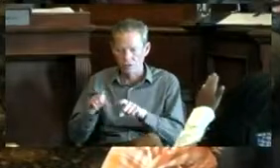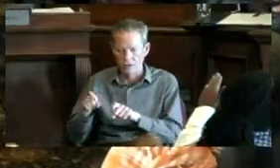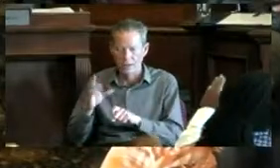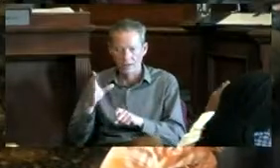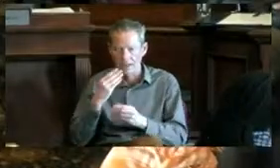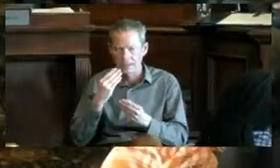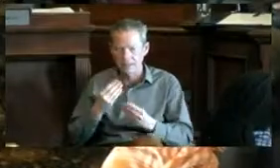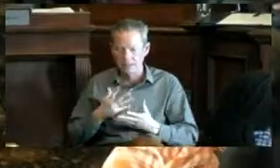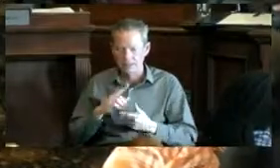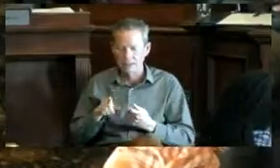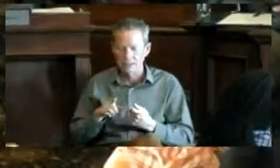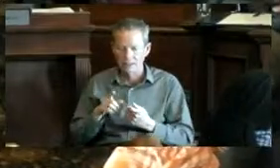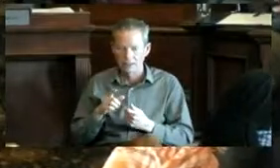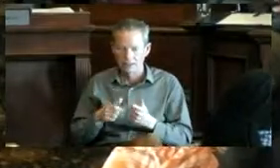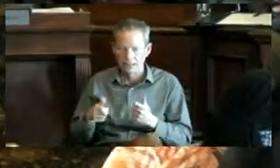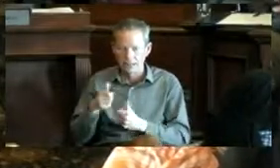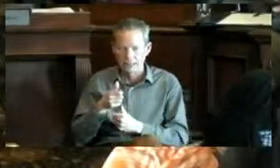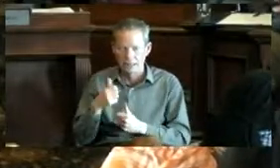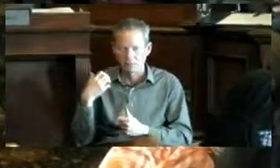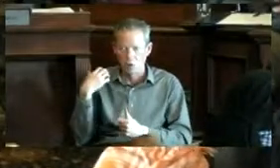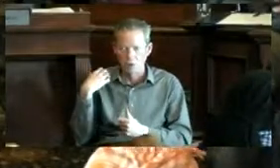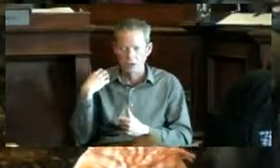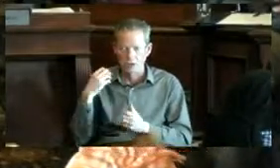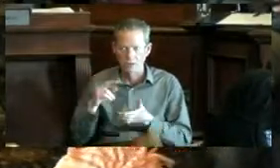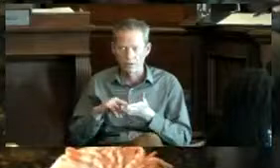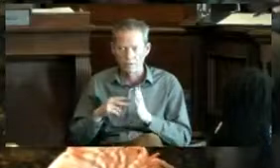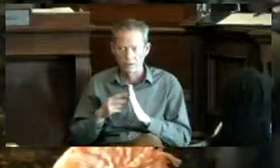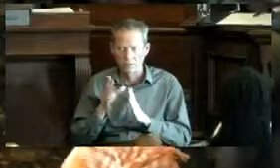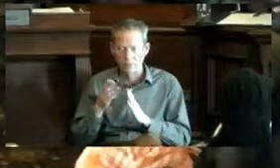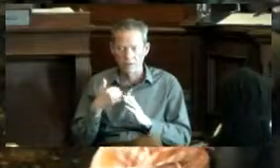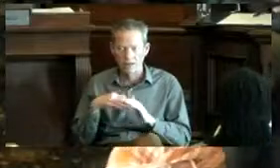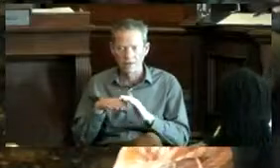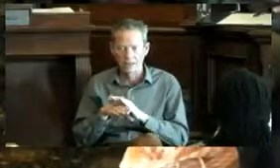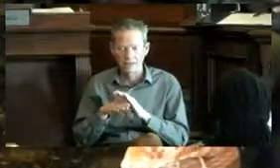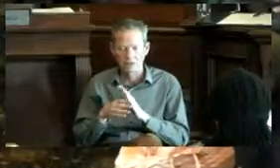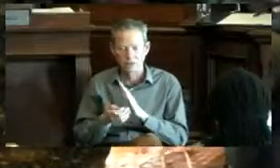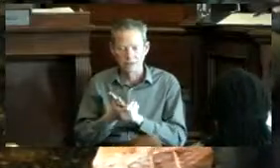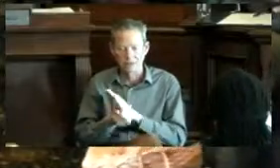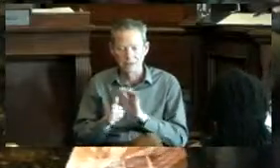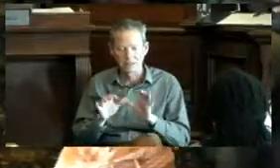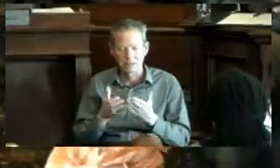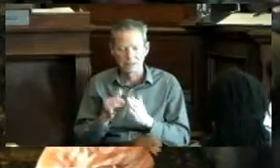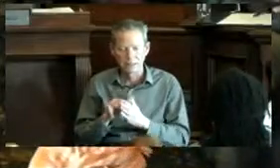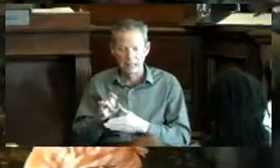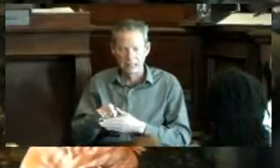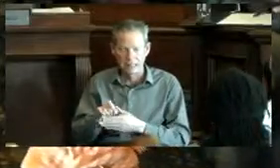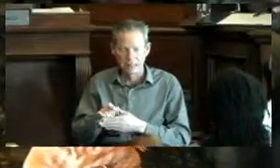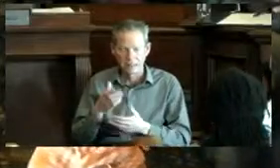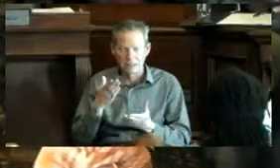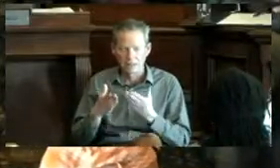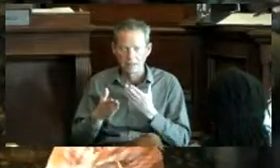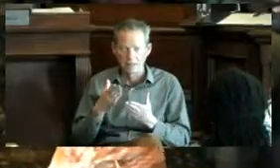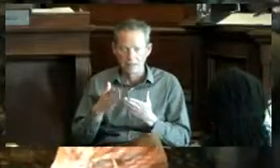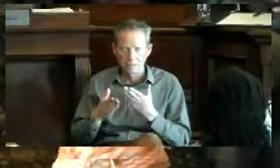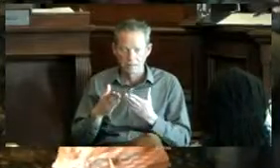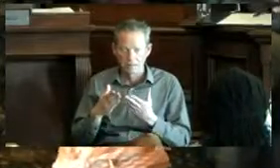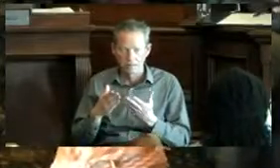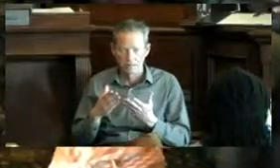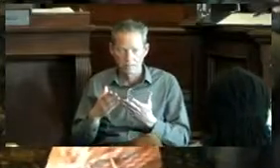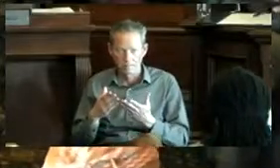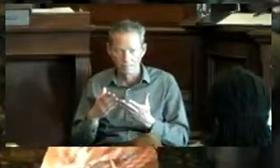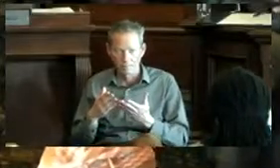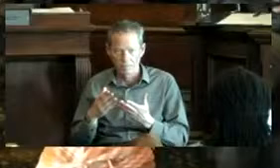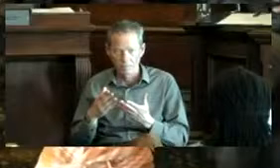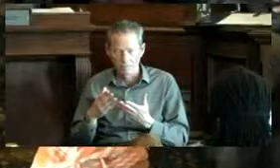it tells us executive coaching so that they will have access to the skill sets that they need. It might be tech. Maybe they don't know how